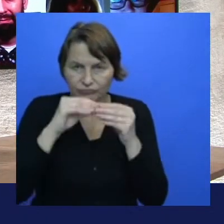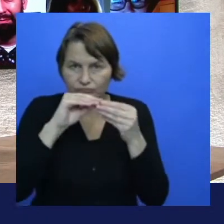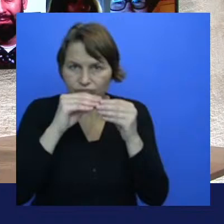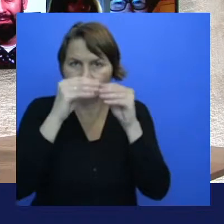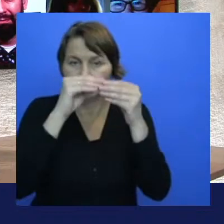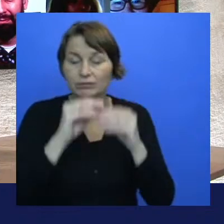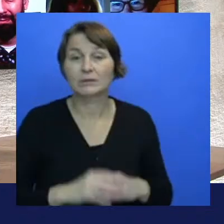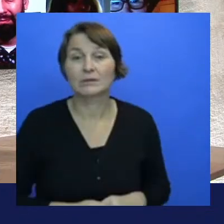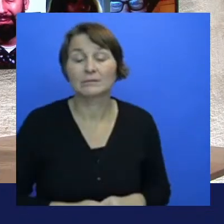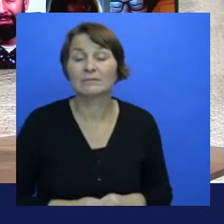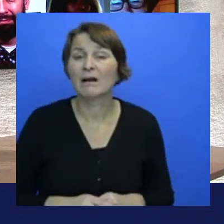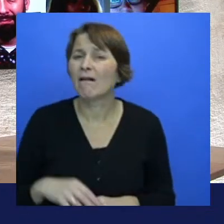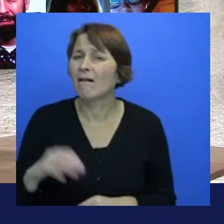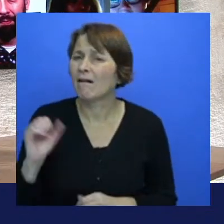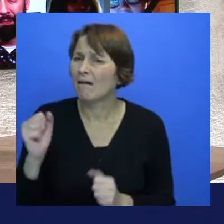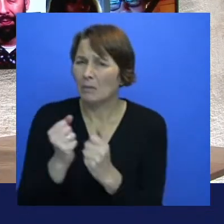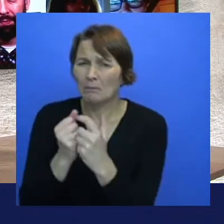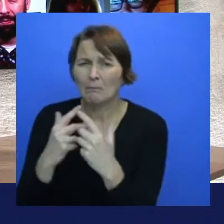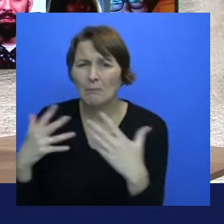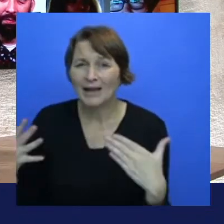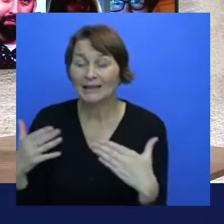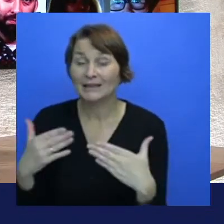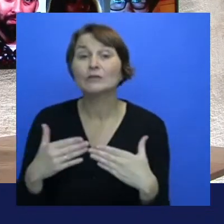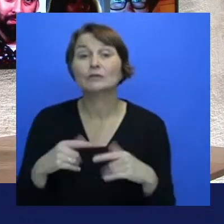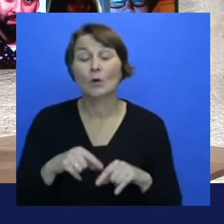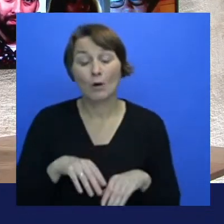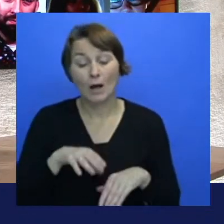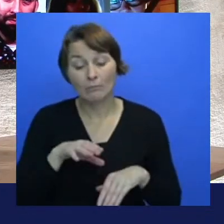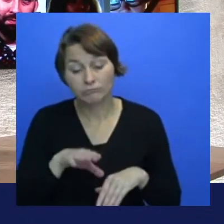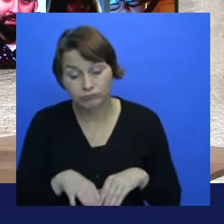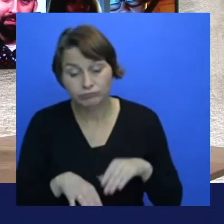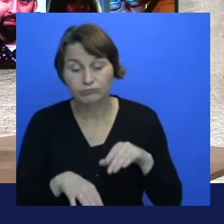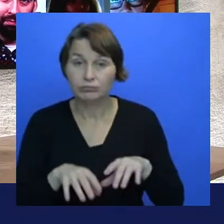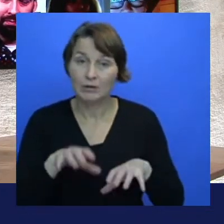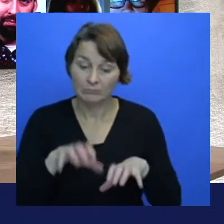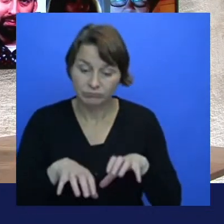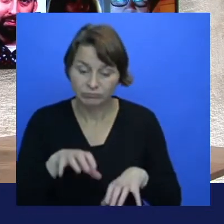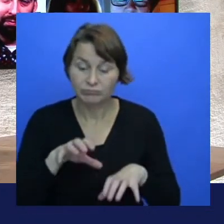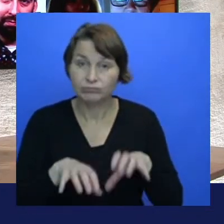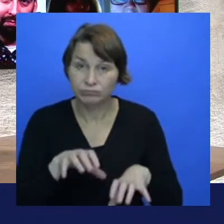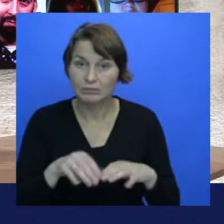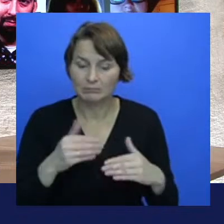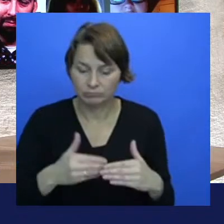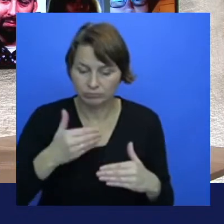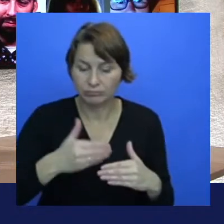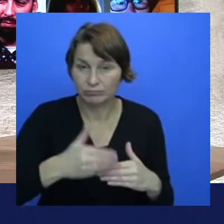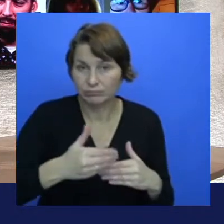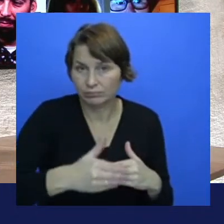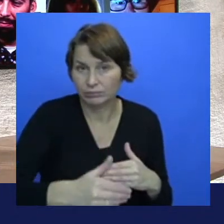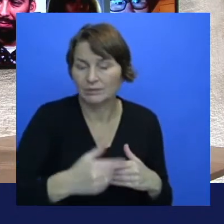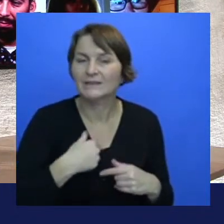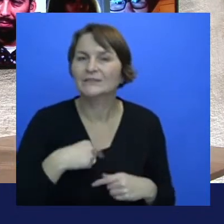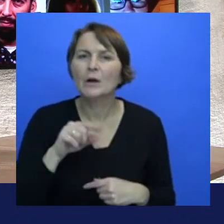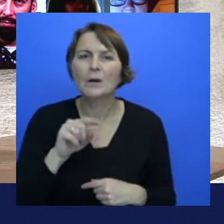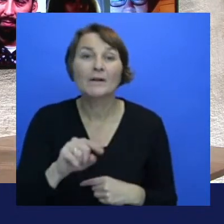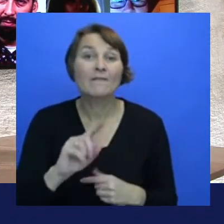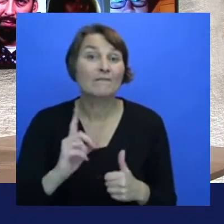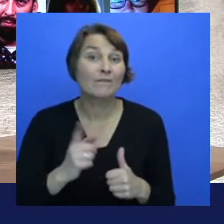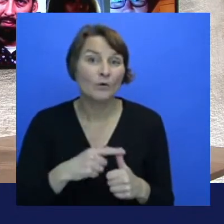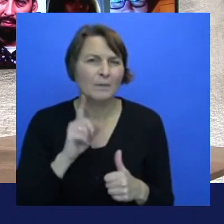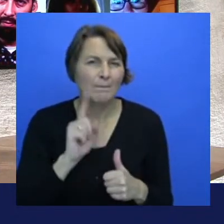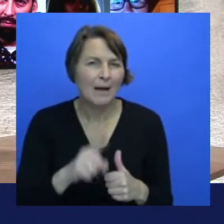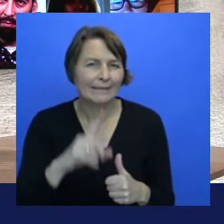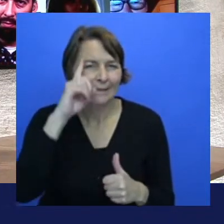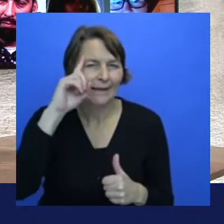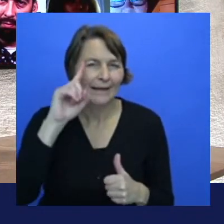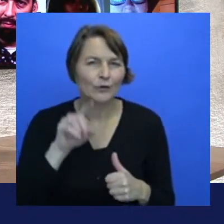steps along, let's say, building your model. And first of all, I would say be aware of your sample. So is your sample